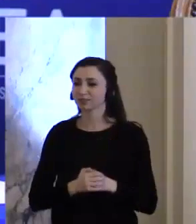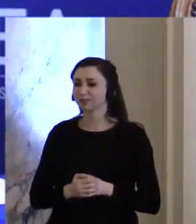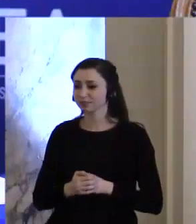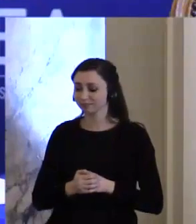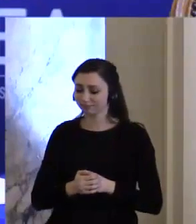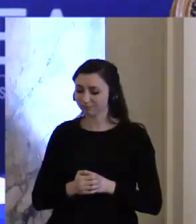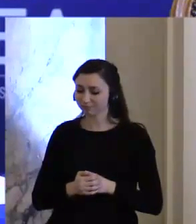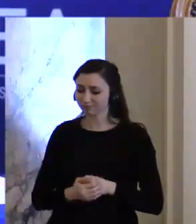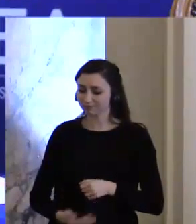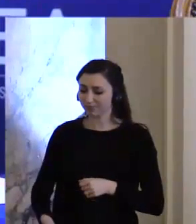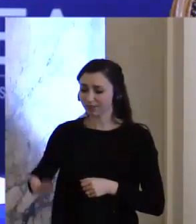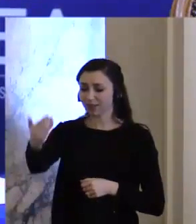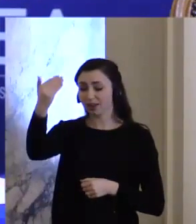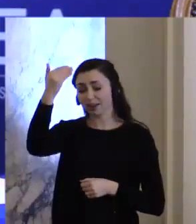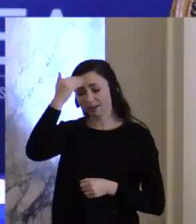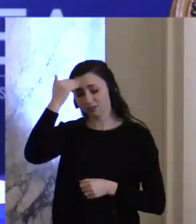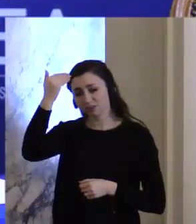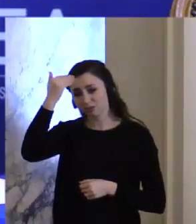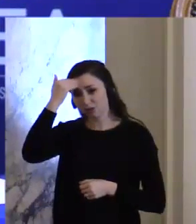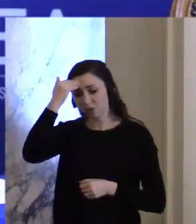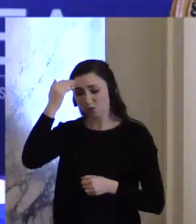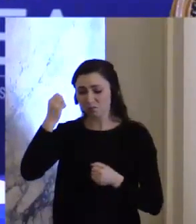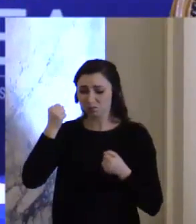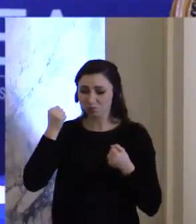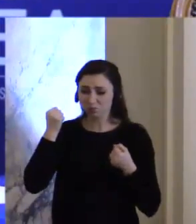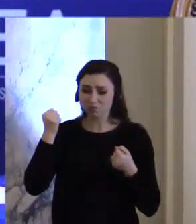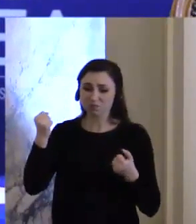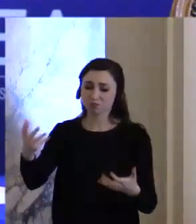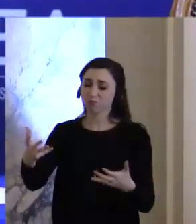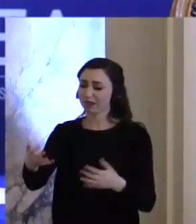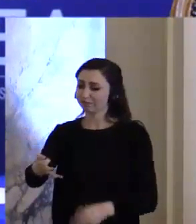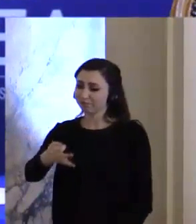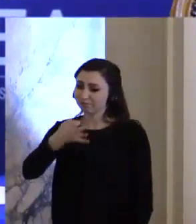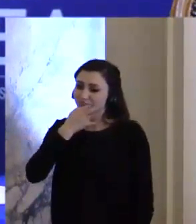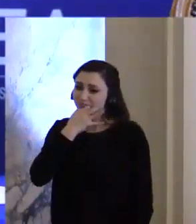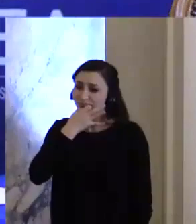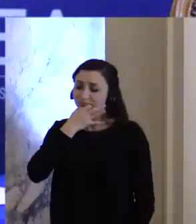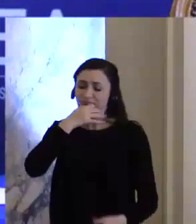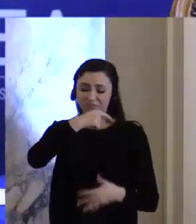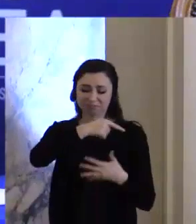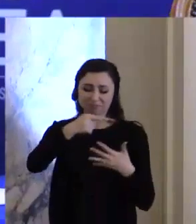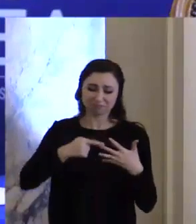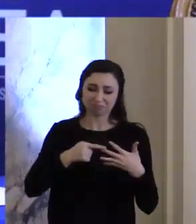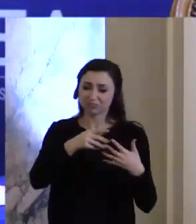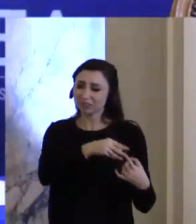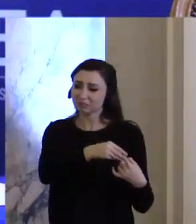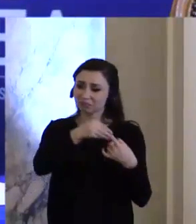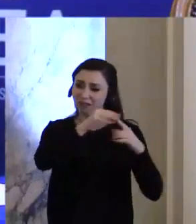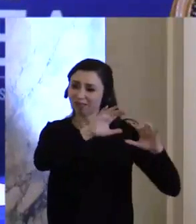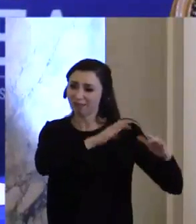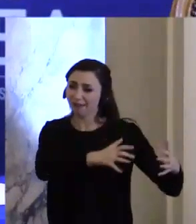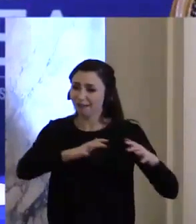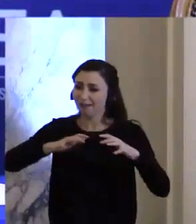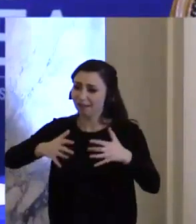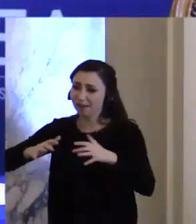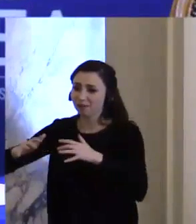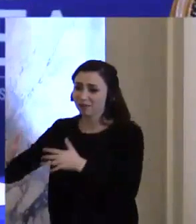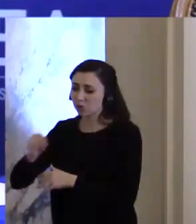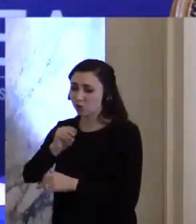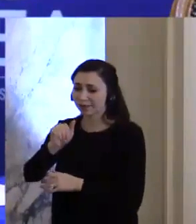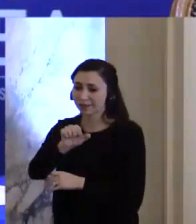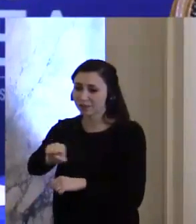that there is tremendous expertise in civil society in several specialized areas in which the OAS